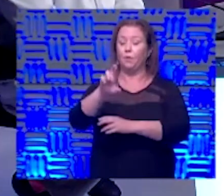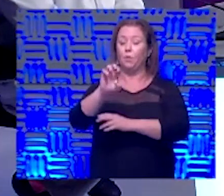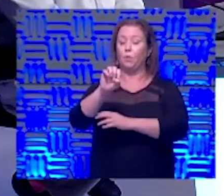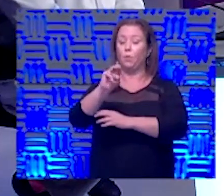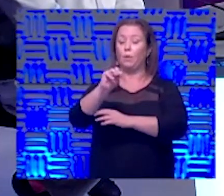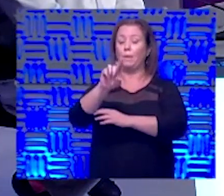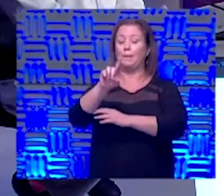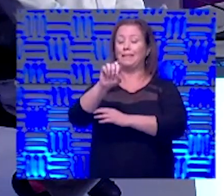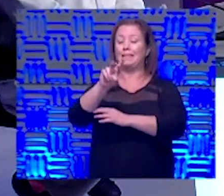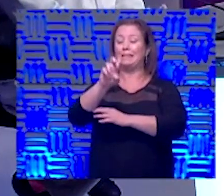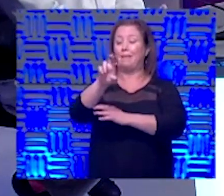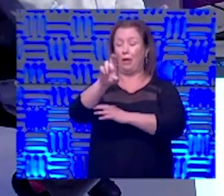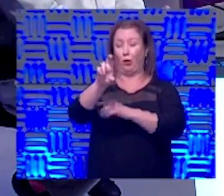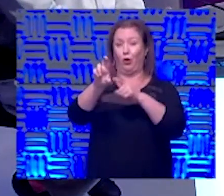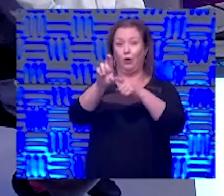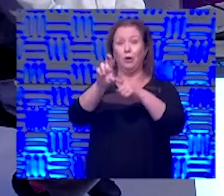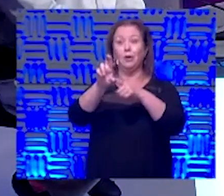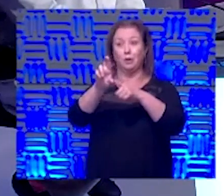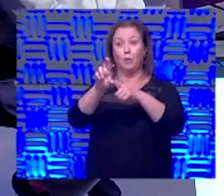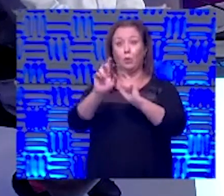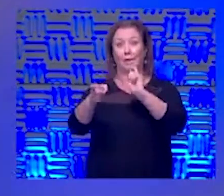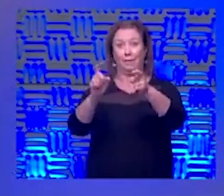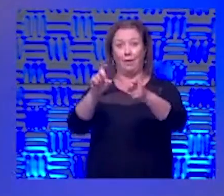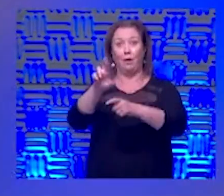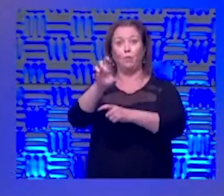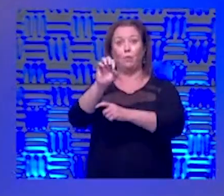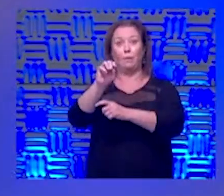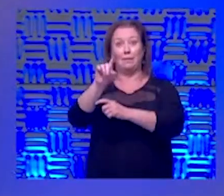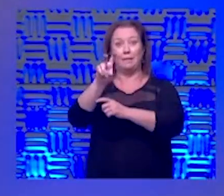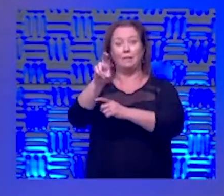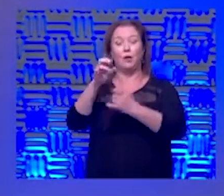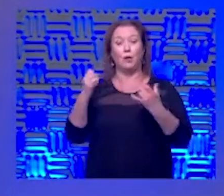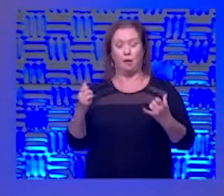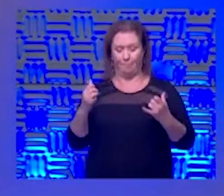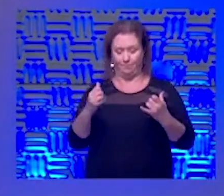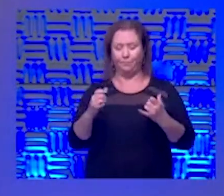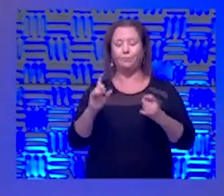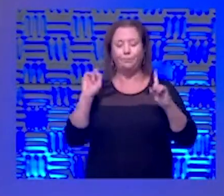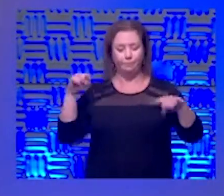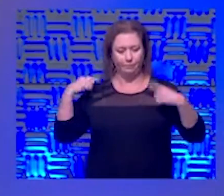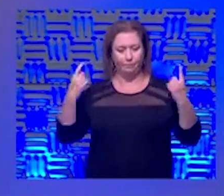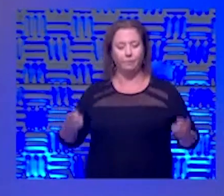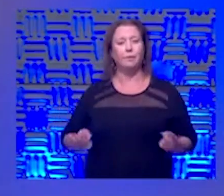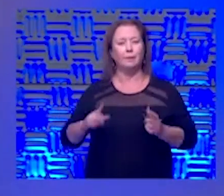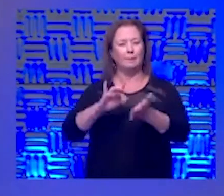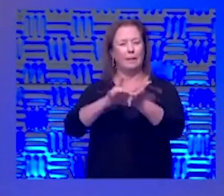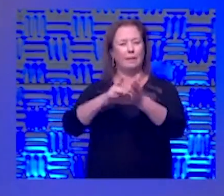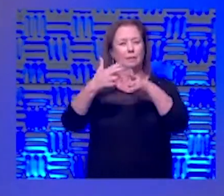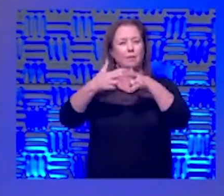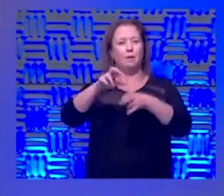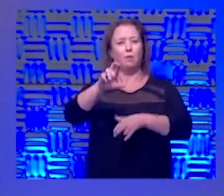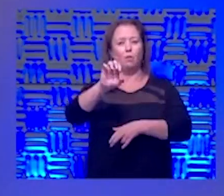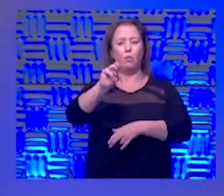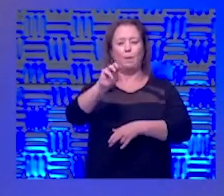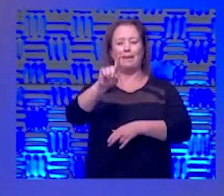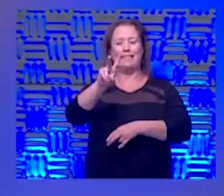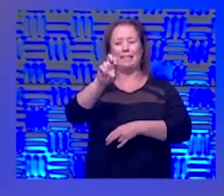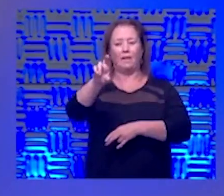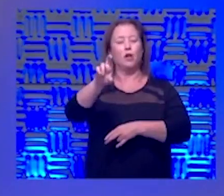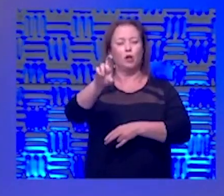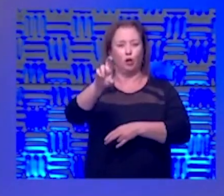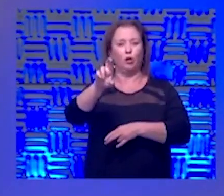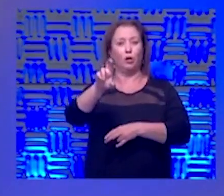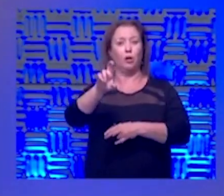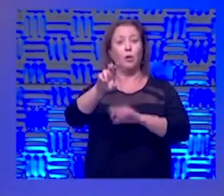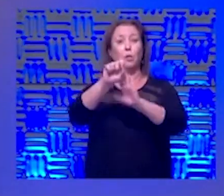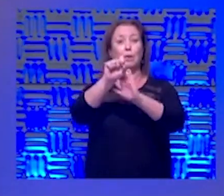have that going on now, we're giving quite a bit of that. Yeah, we have been giving doses to people. Luckily, with the